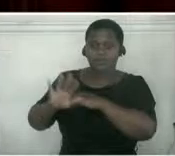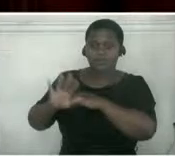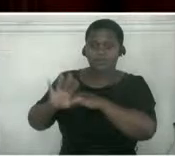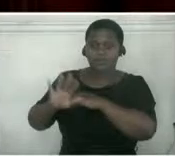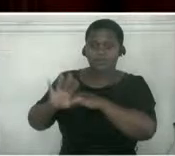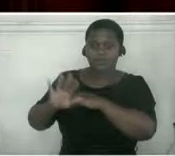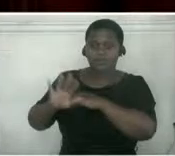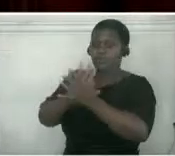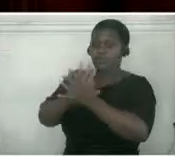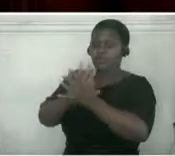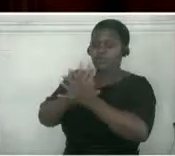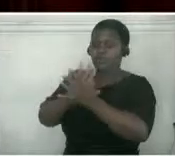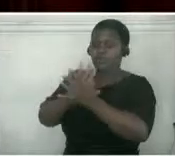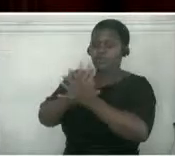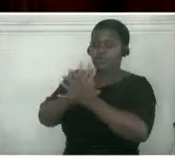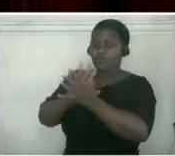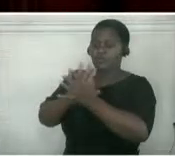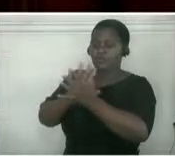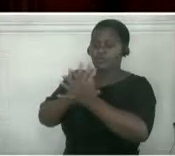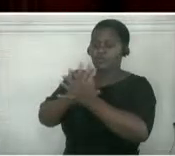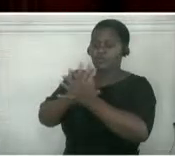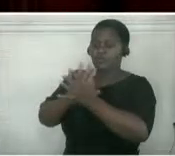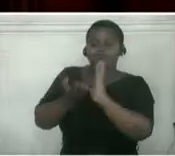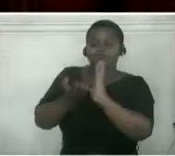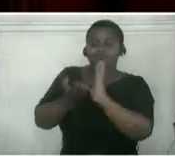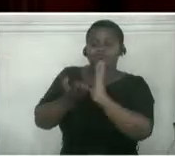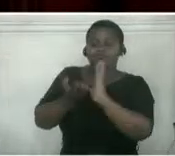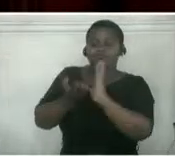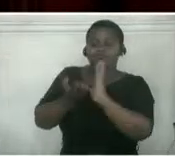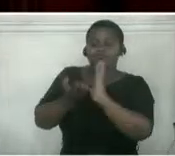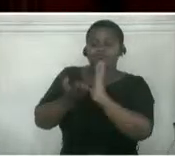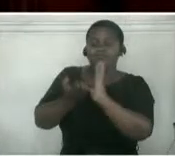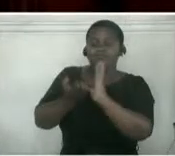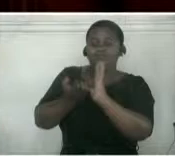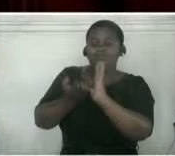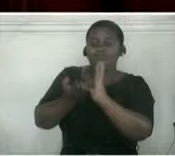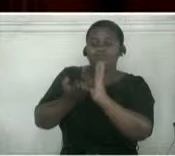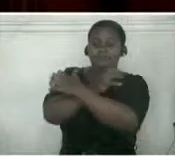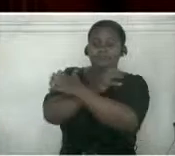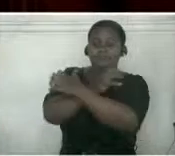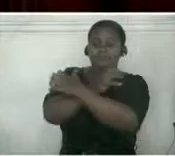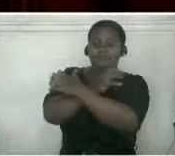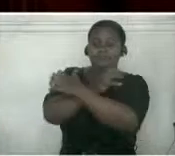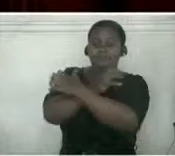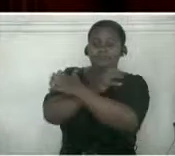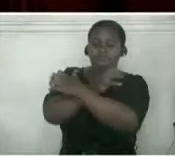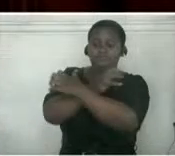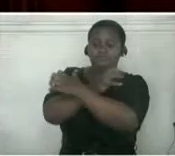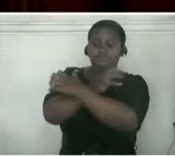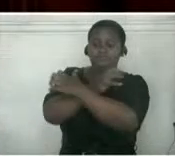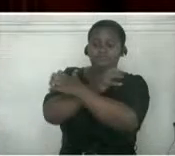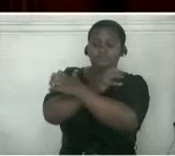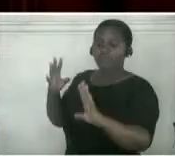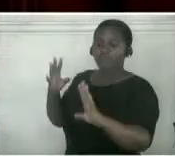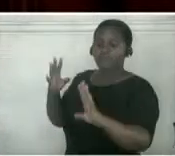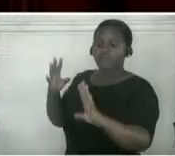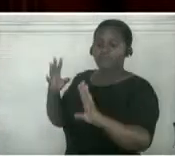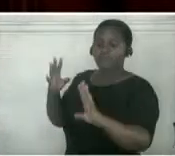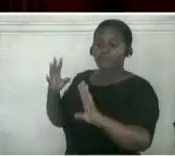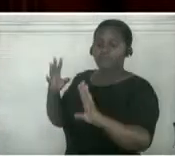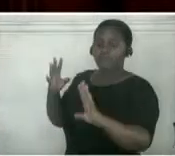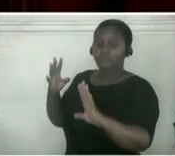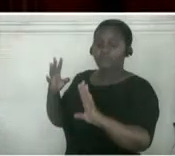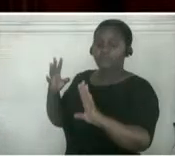informal settlements, upgrading informal settlements and township municipal services, as well